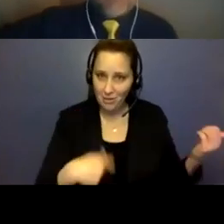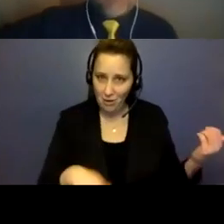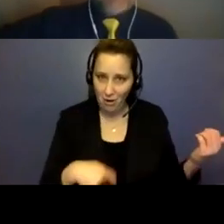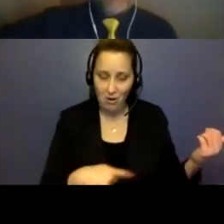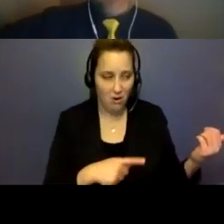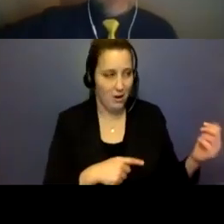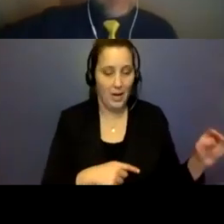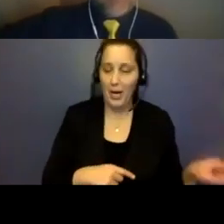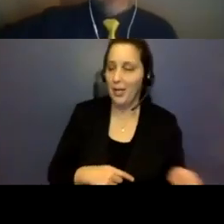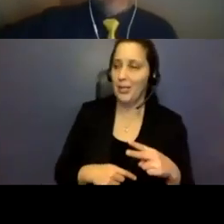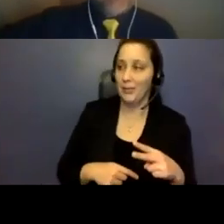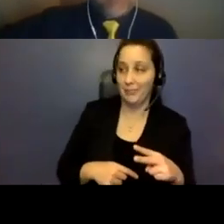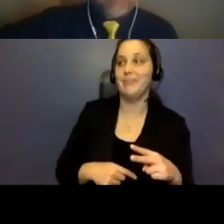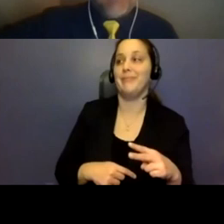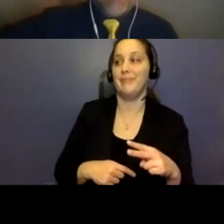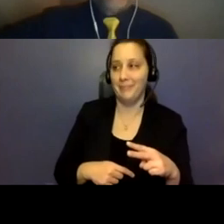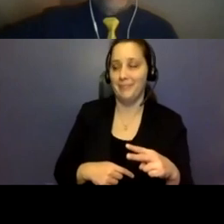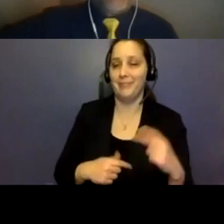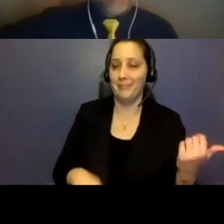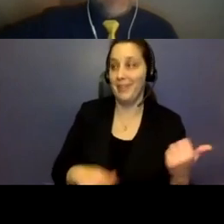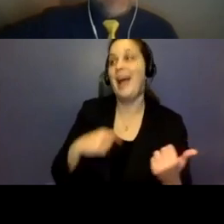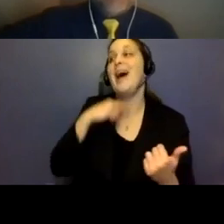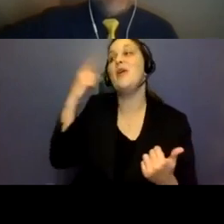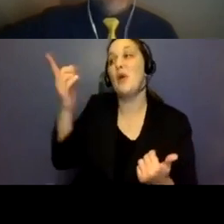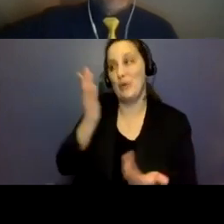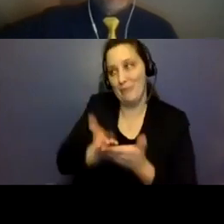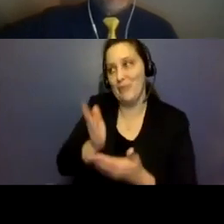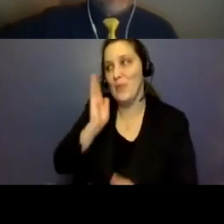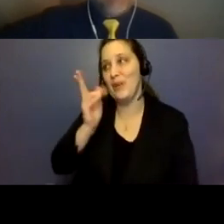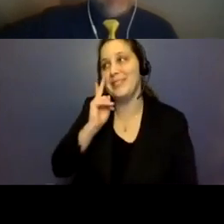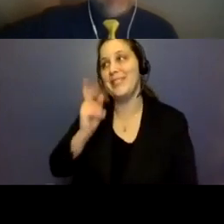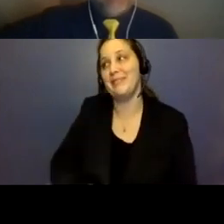Looks at me, smiles, and he goes, "I told you, Chief, you'll see."